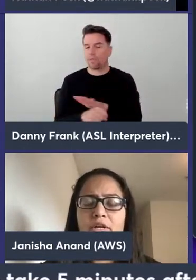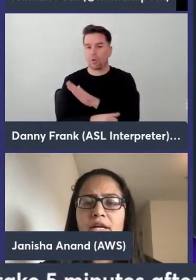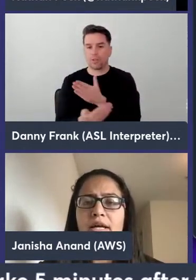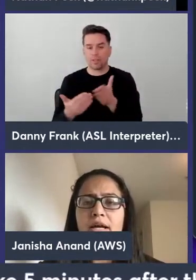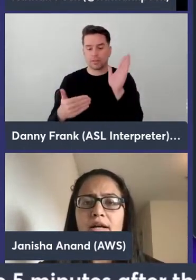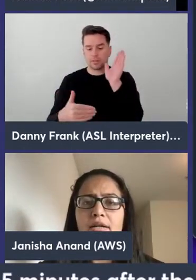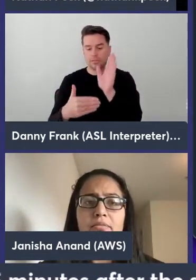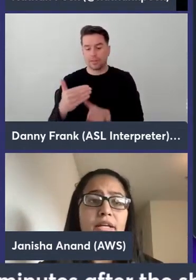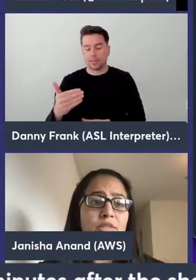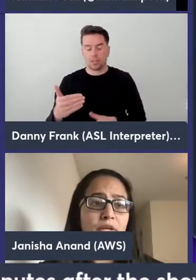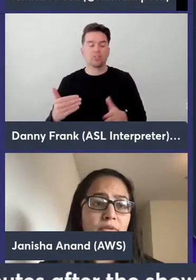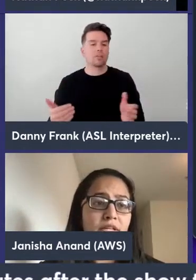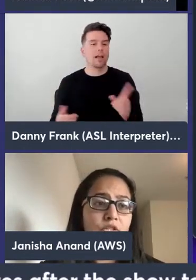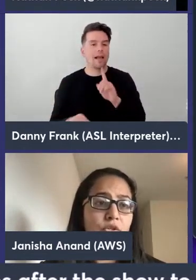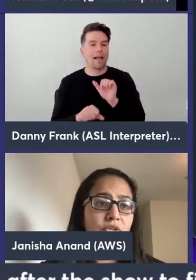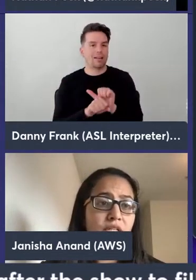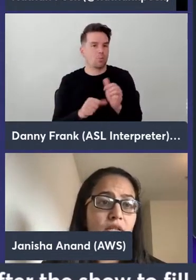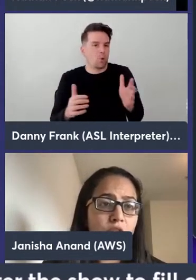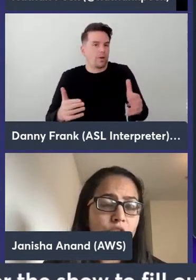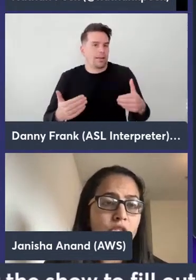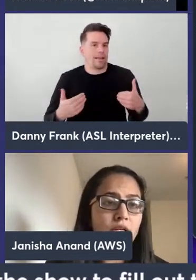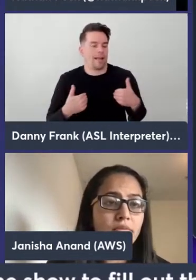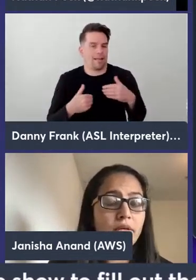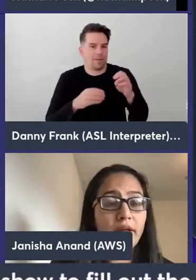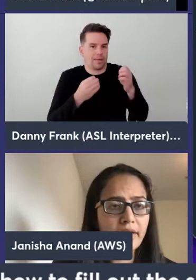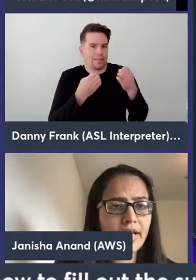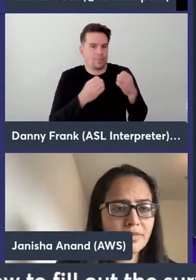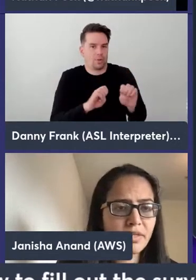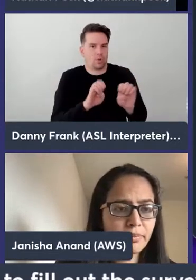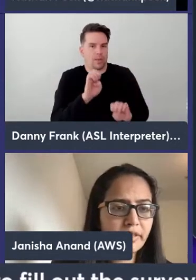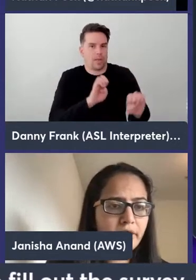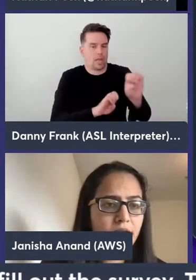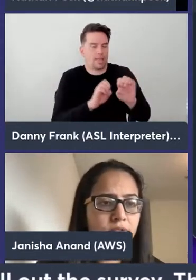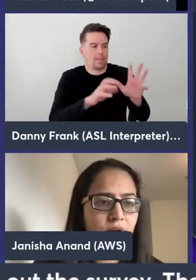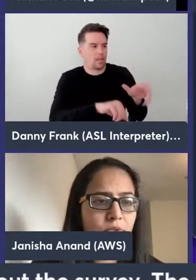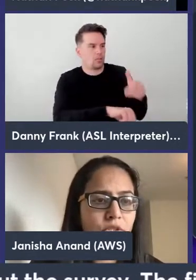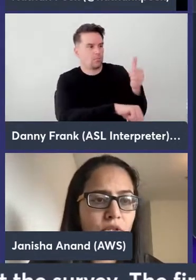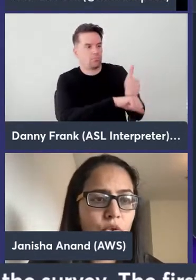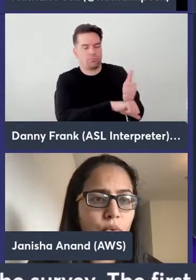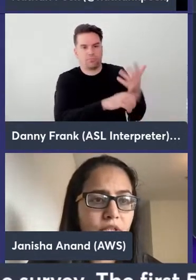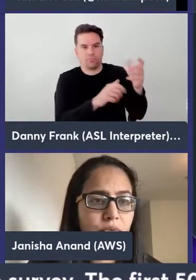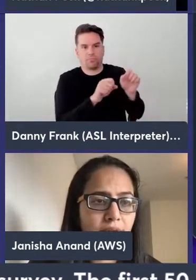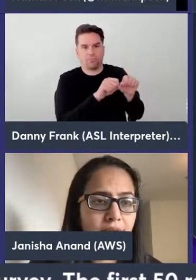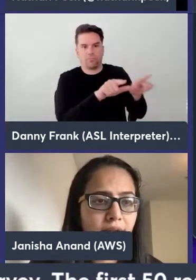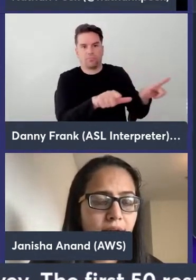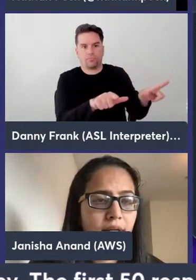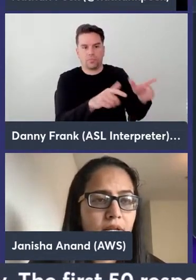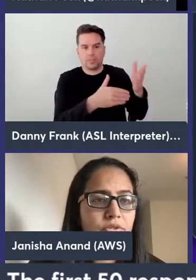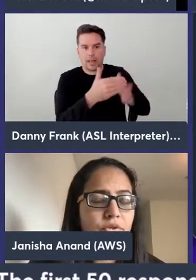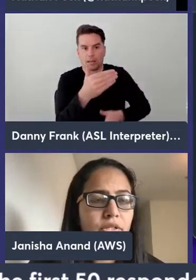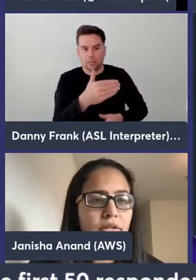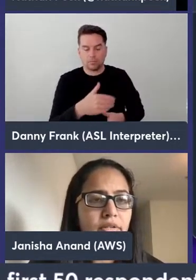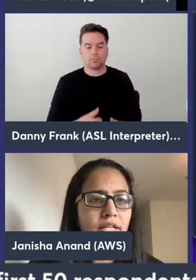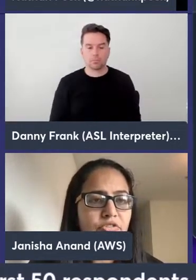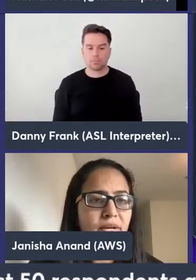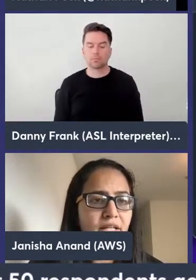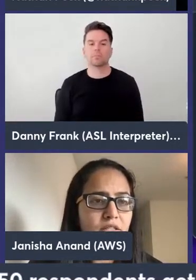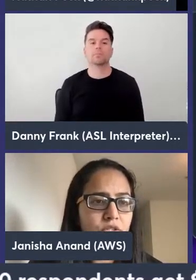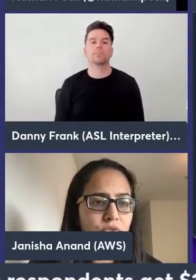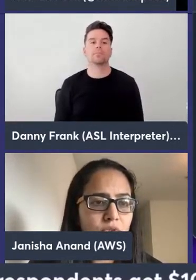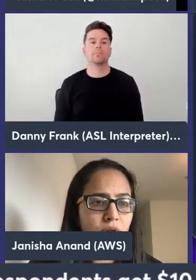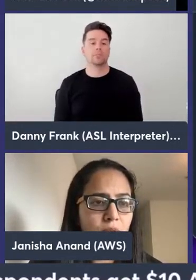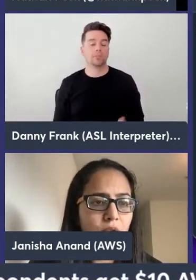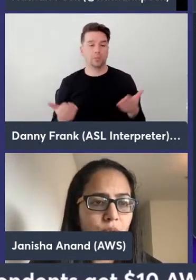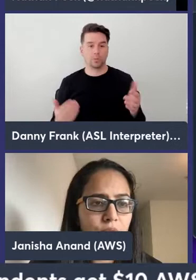have an experiment that is already launched and has completed. So I'm just going to go into that. So here on the left panel